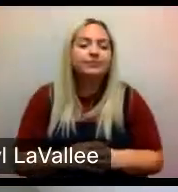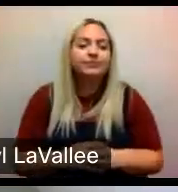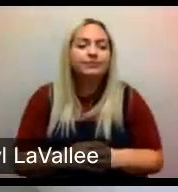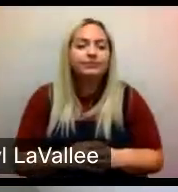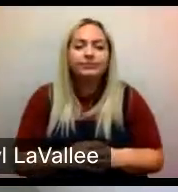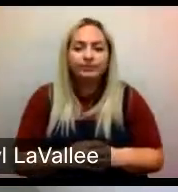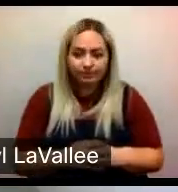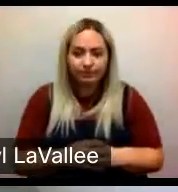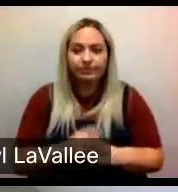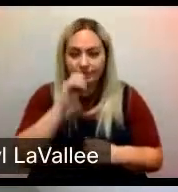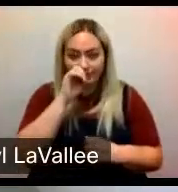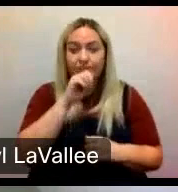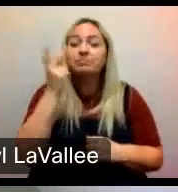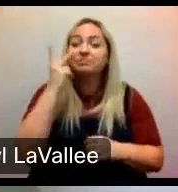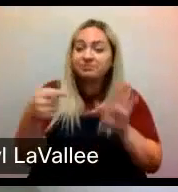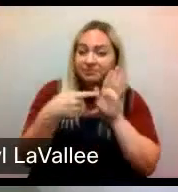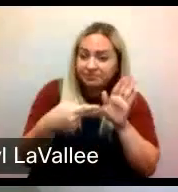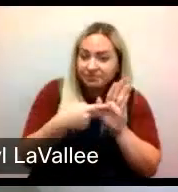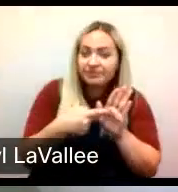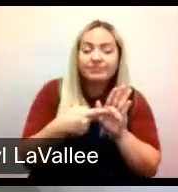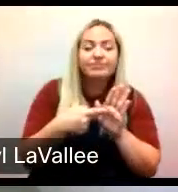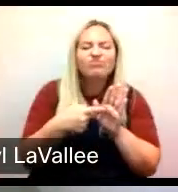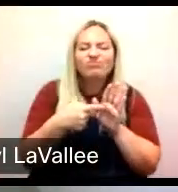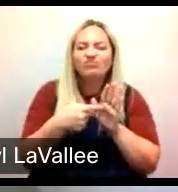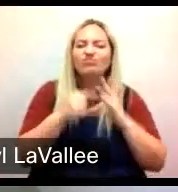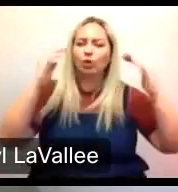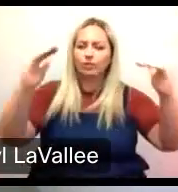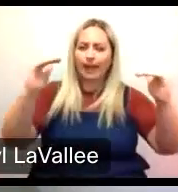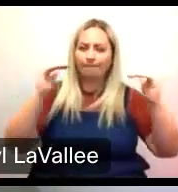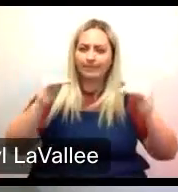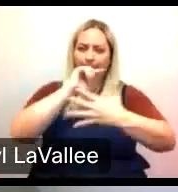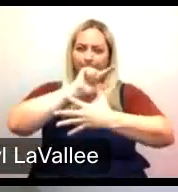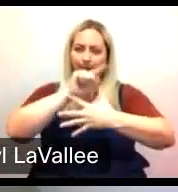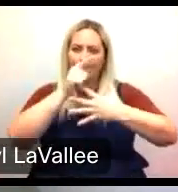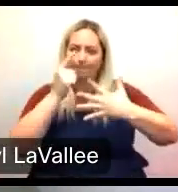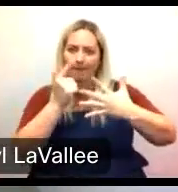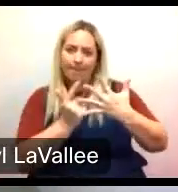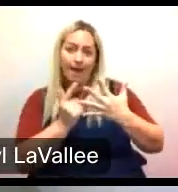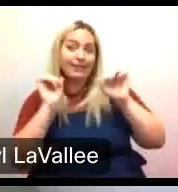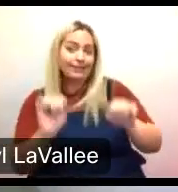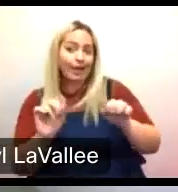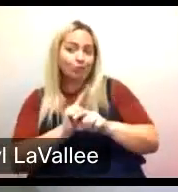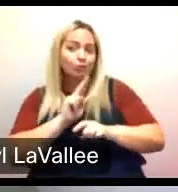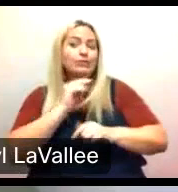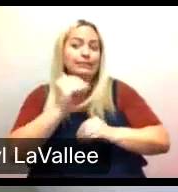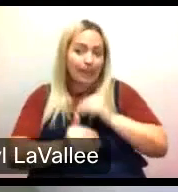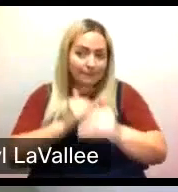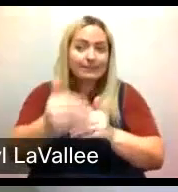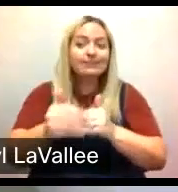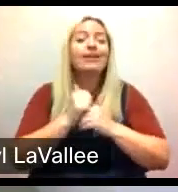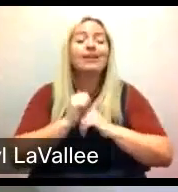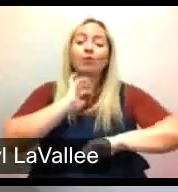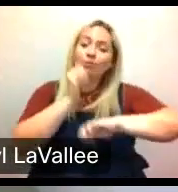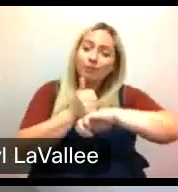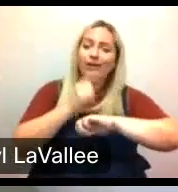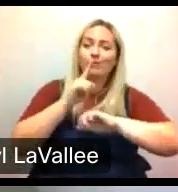So let's look at an example. We'll kind of go through some steps that you can use to write a summary. And as we go, we'll build an example of a